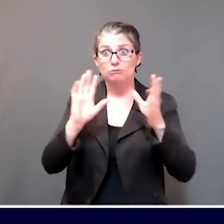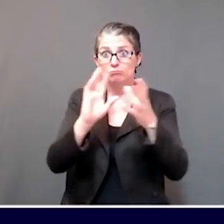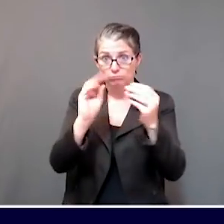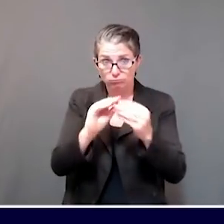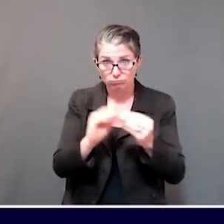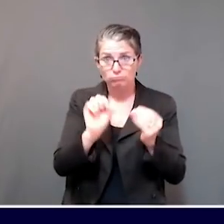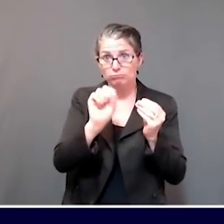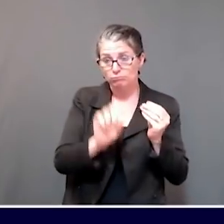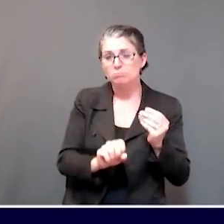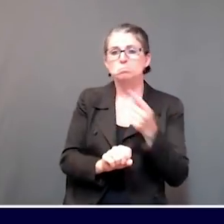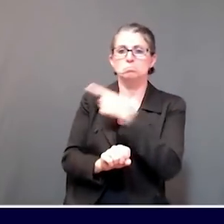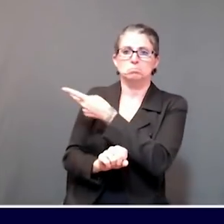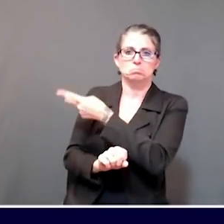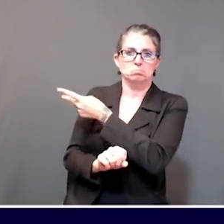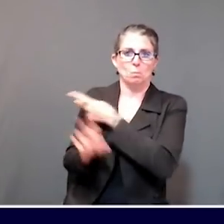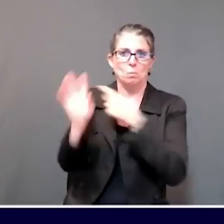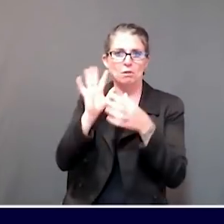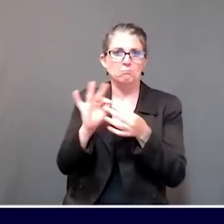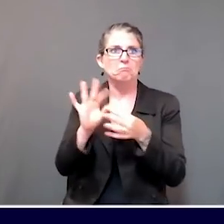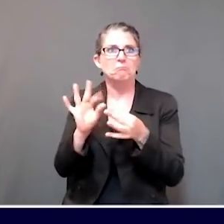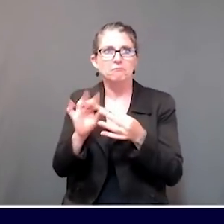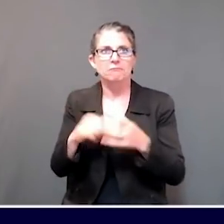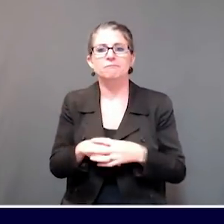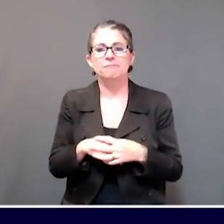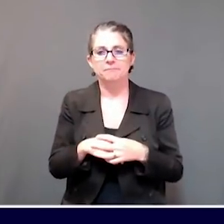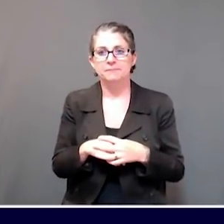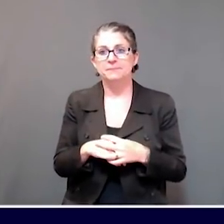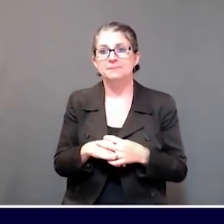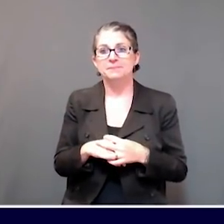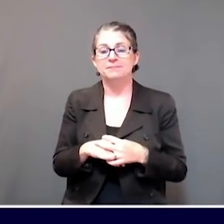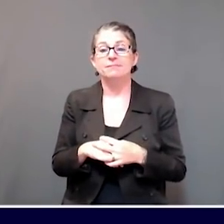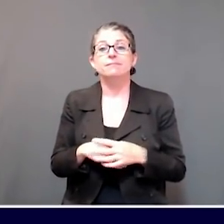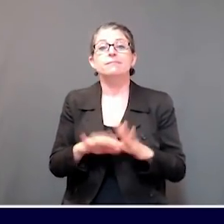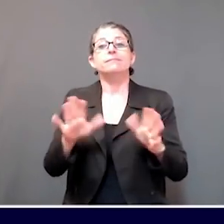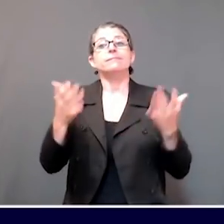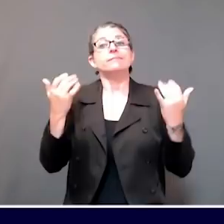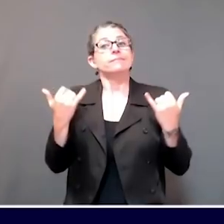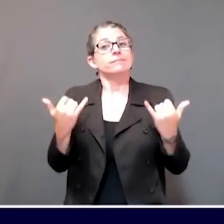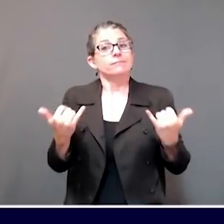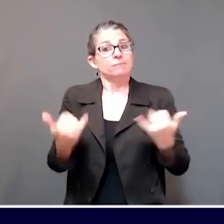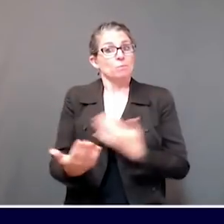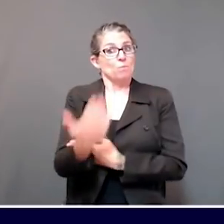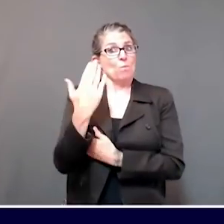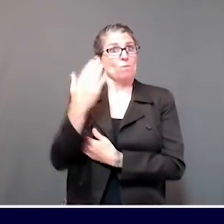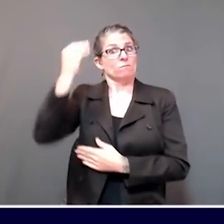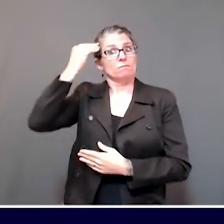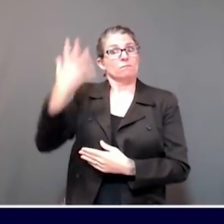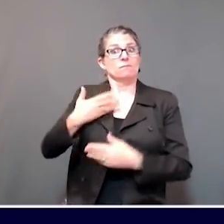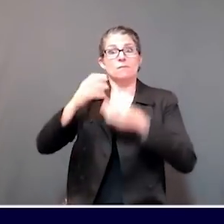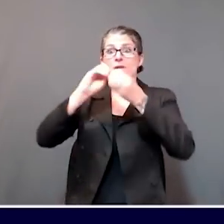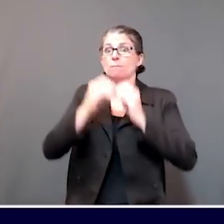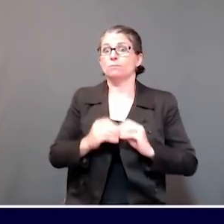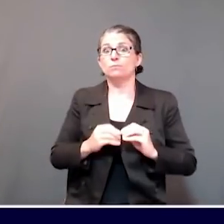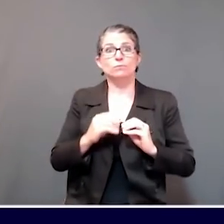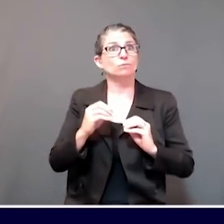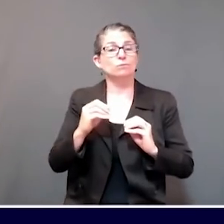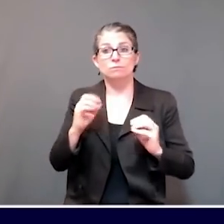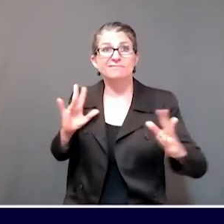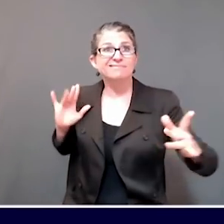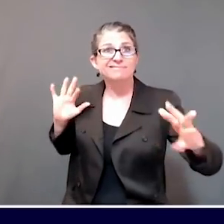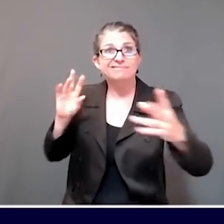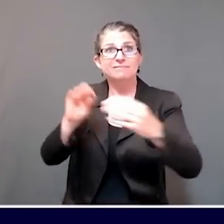then to Commissioner Lambrew. So as of right now, this morning, there are currently